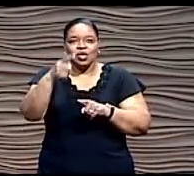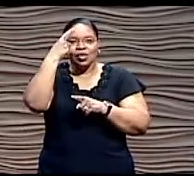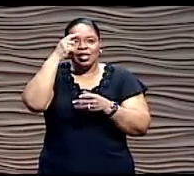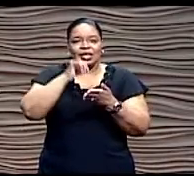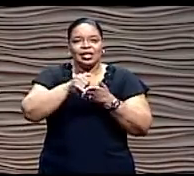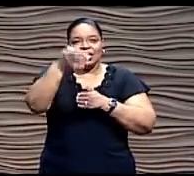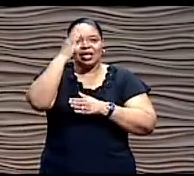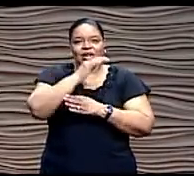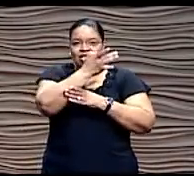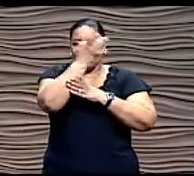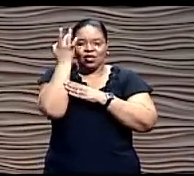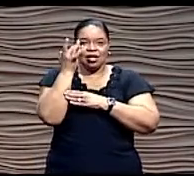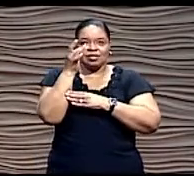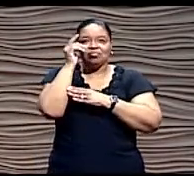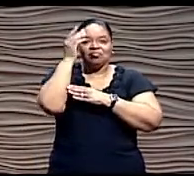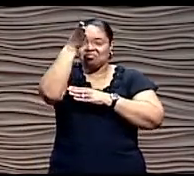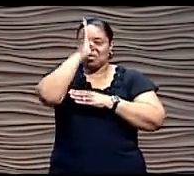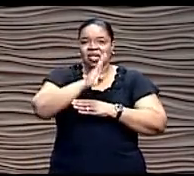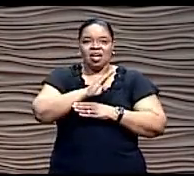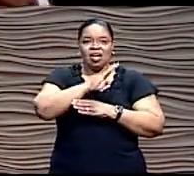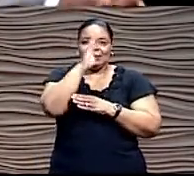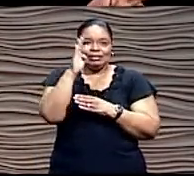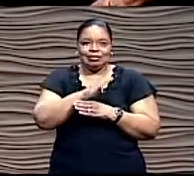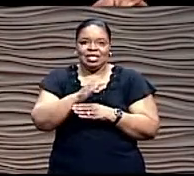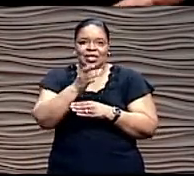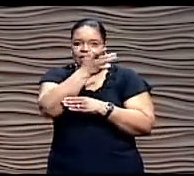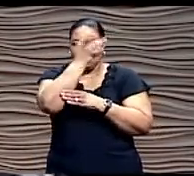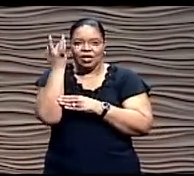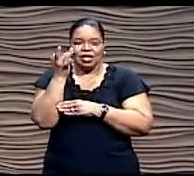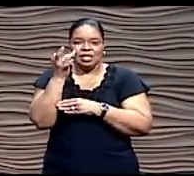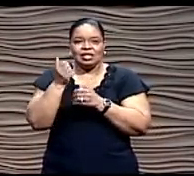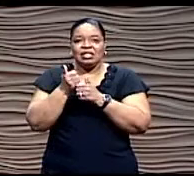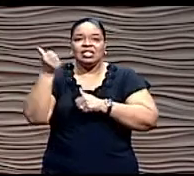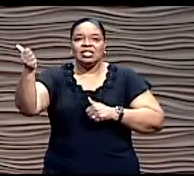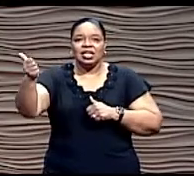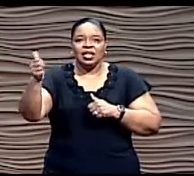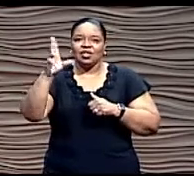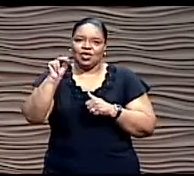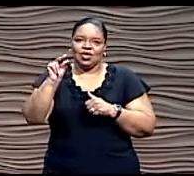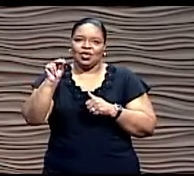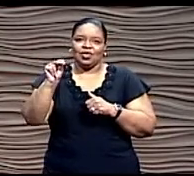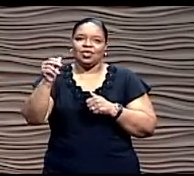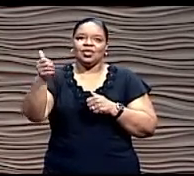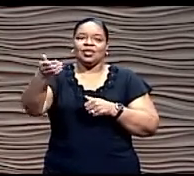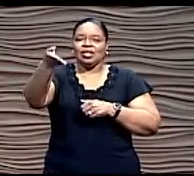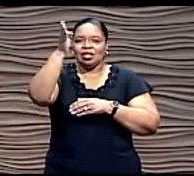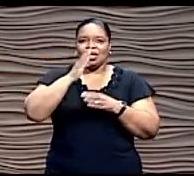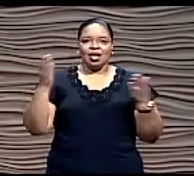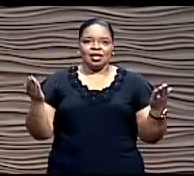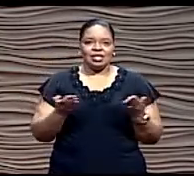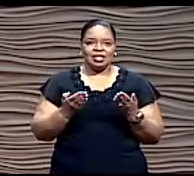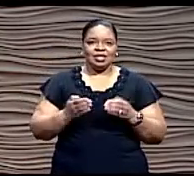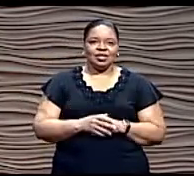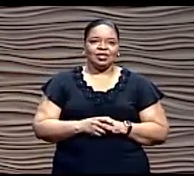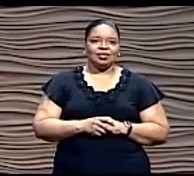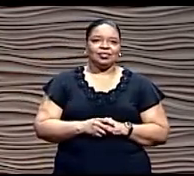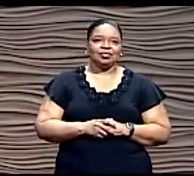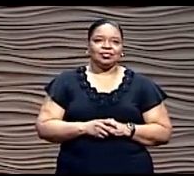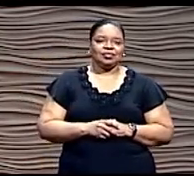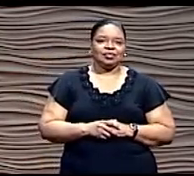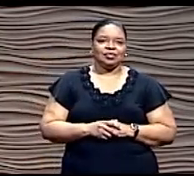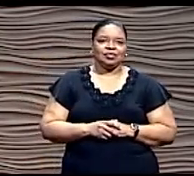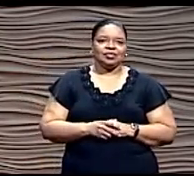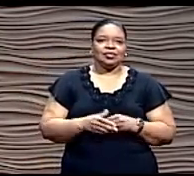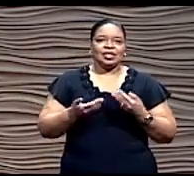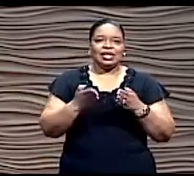he hasn't forgotten. God who's over there, no, he's not. God is right here.